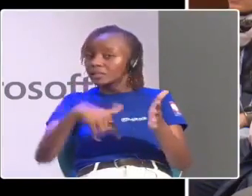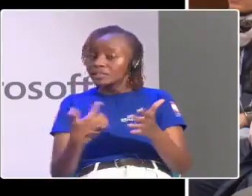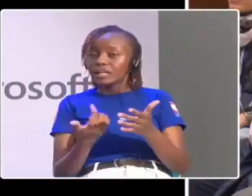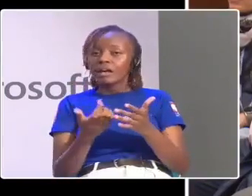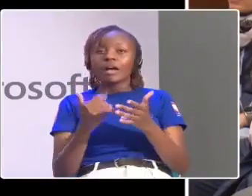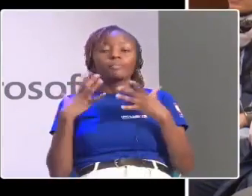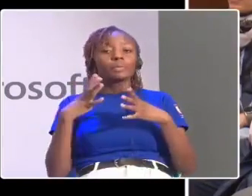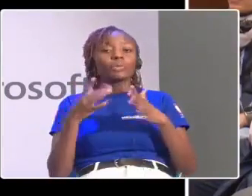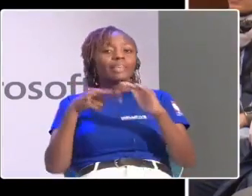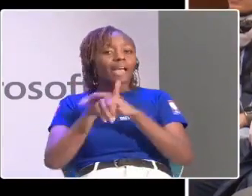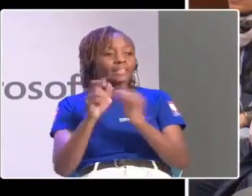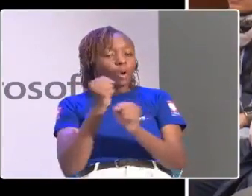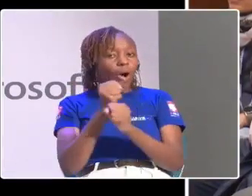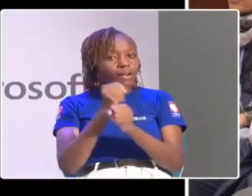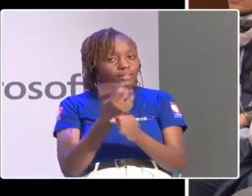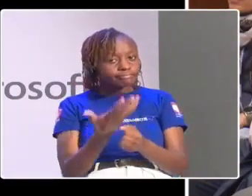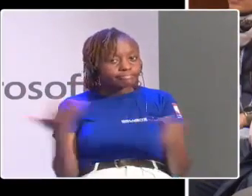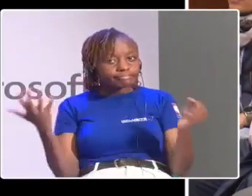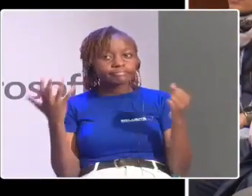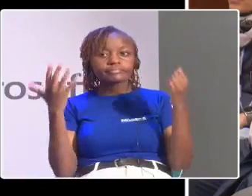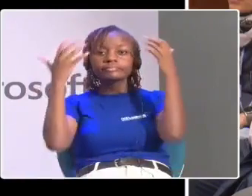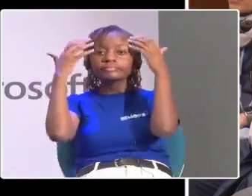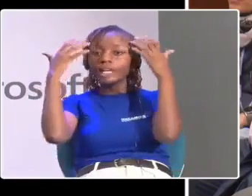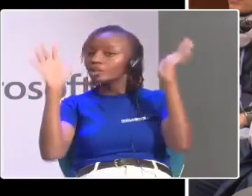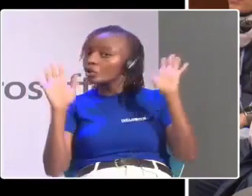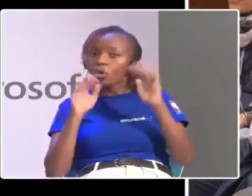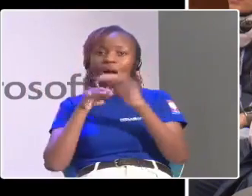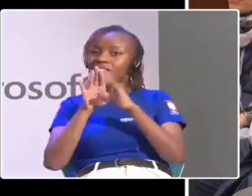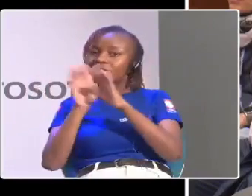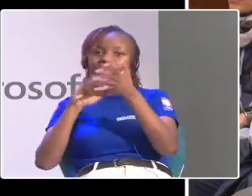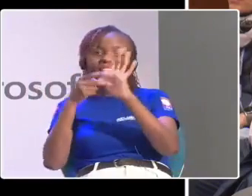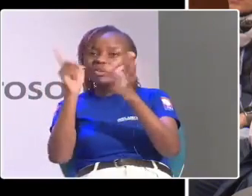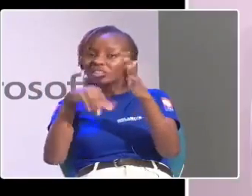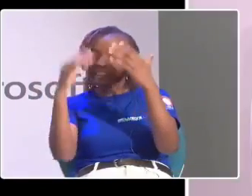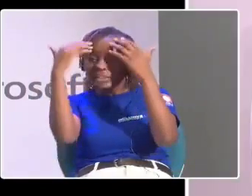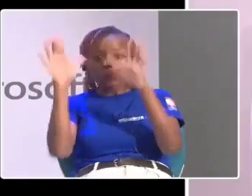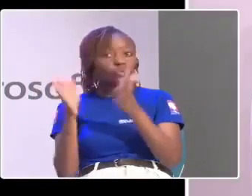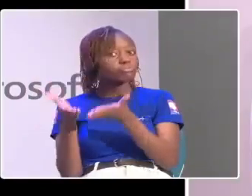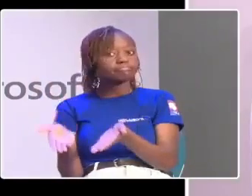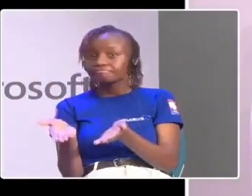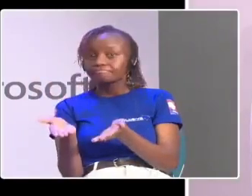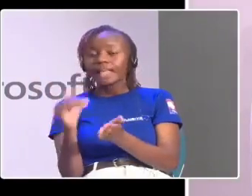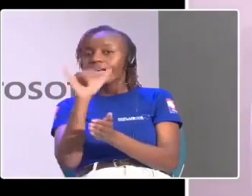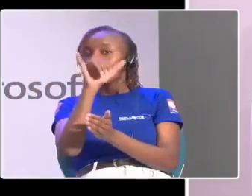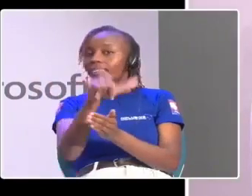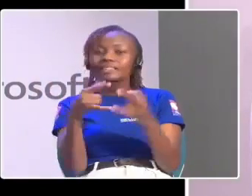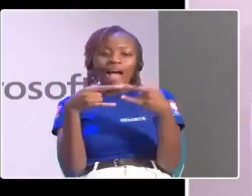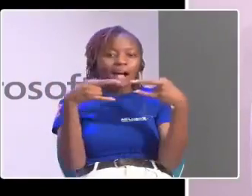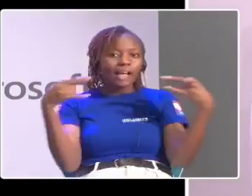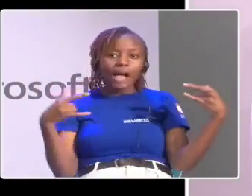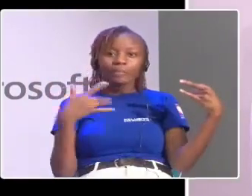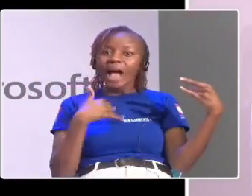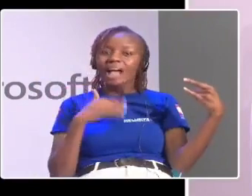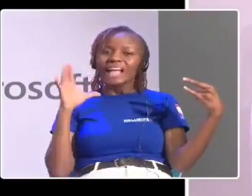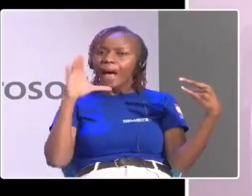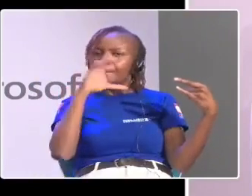are entering the workforce not knowing what accessibility even is. And this is sort of a gap in education, a gap in